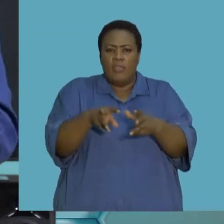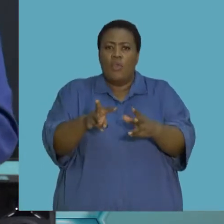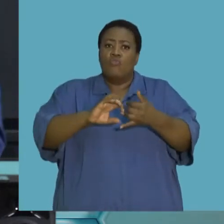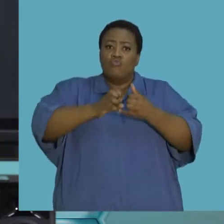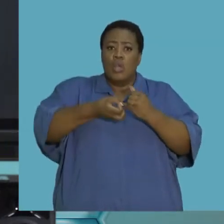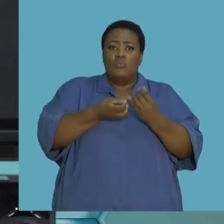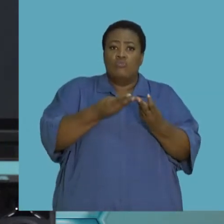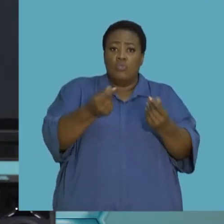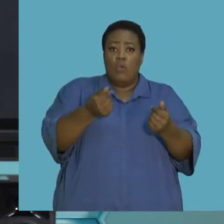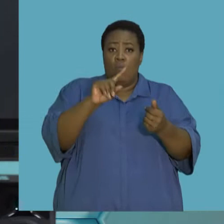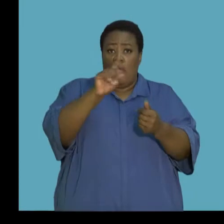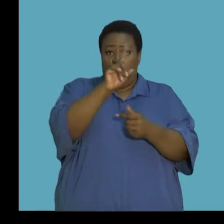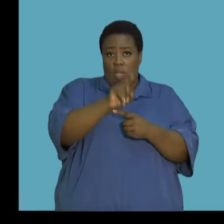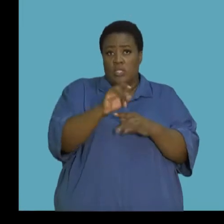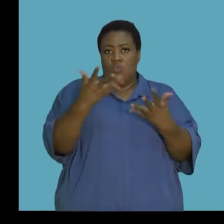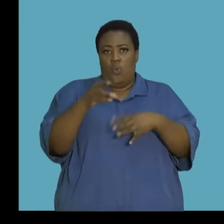problem.